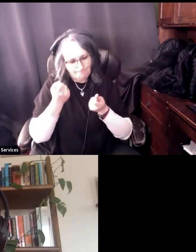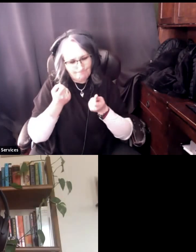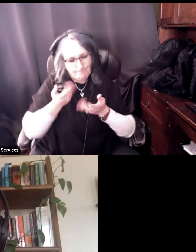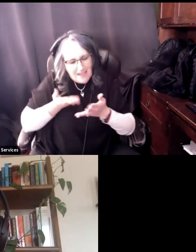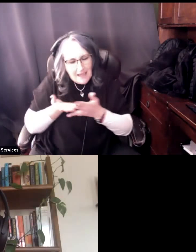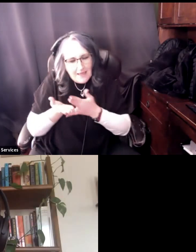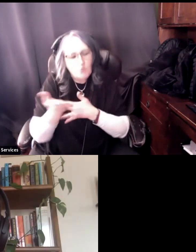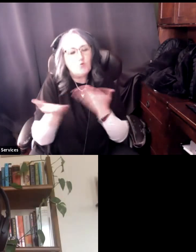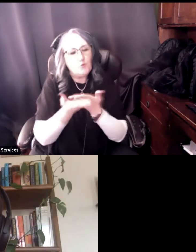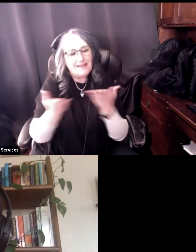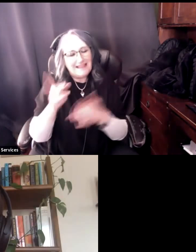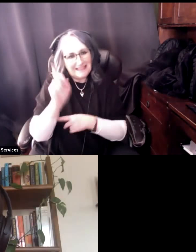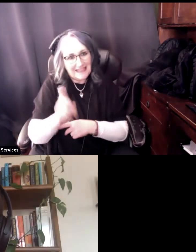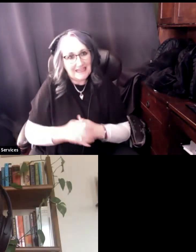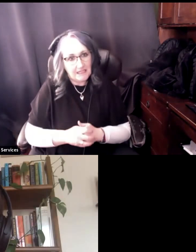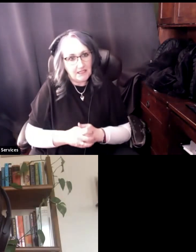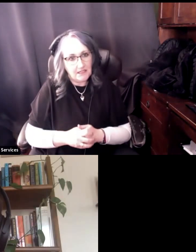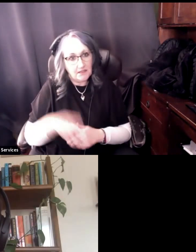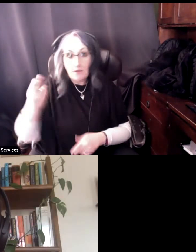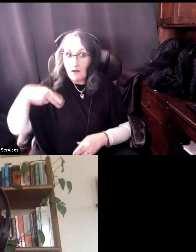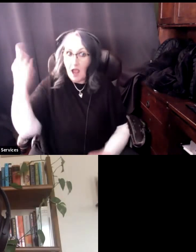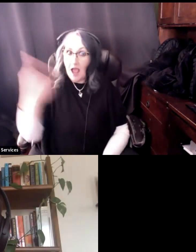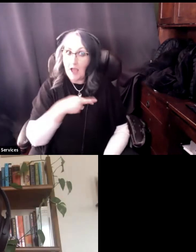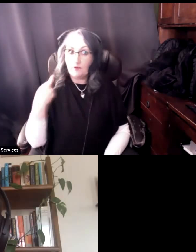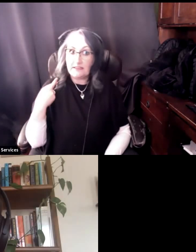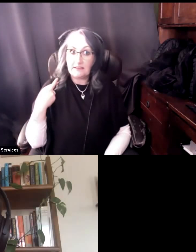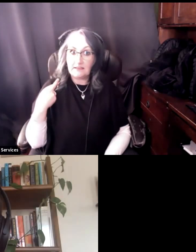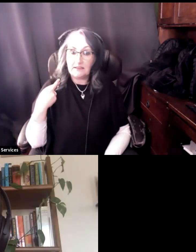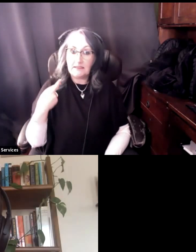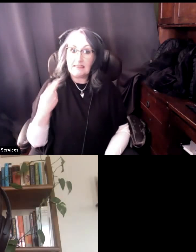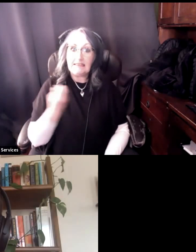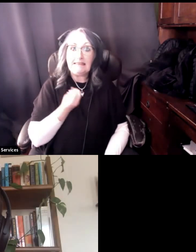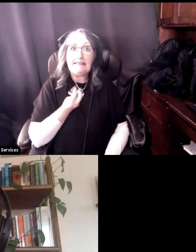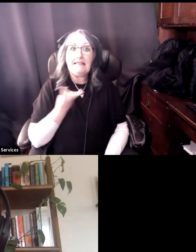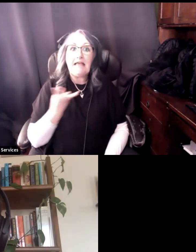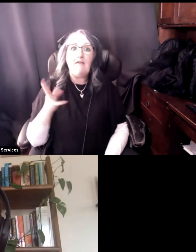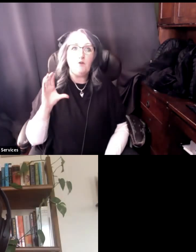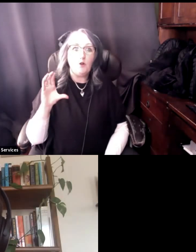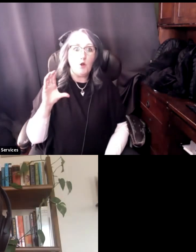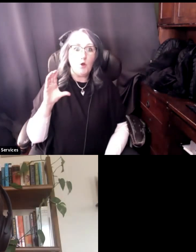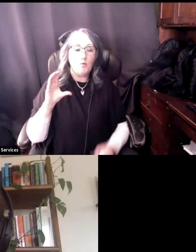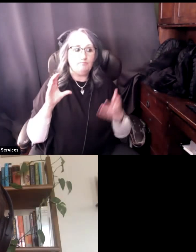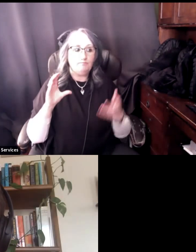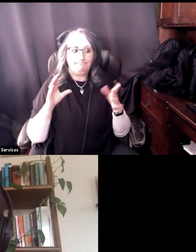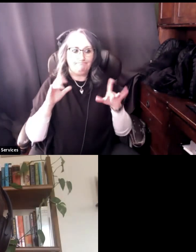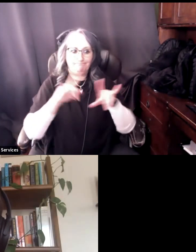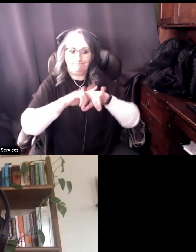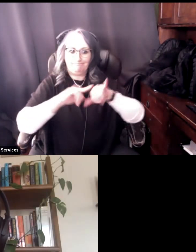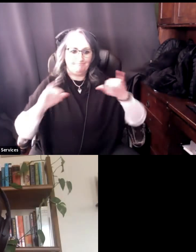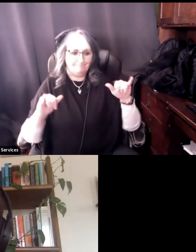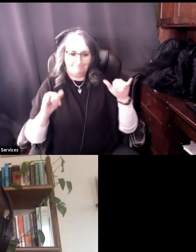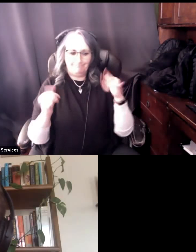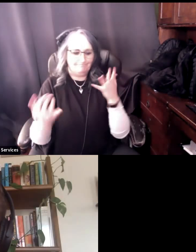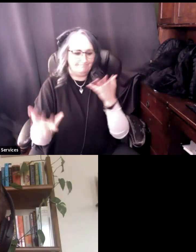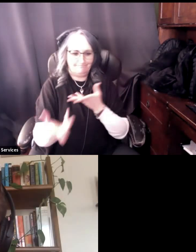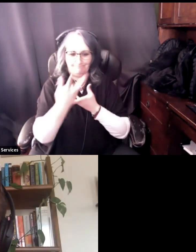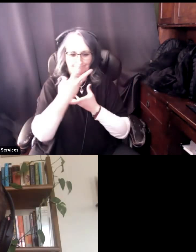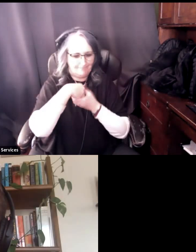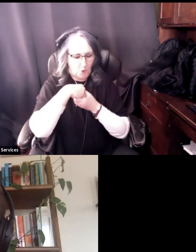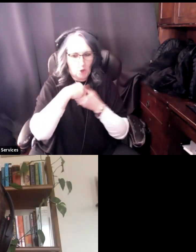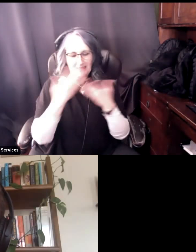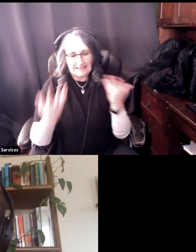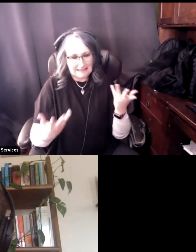And they are high risk. There are several comorbidities that go along with autism, including,